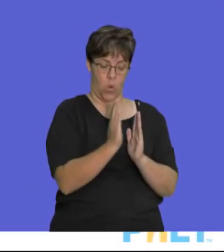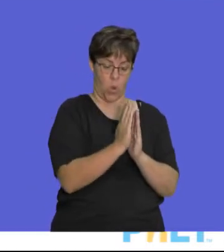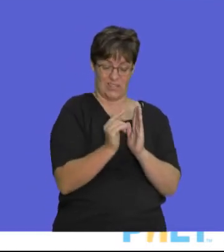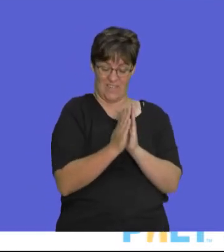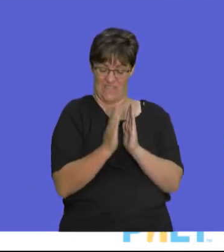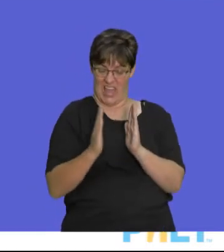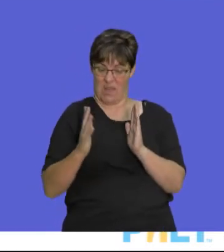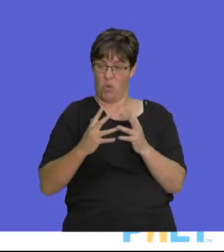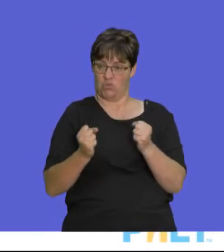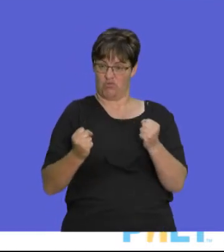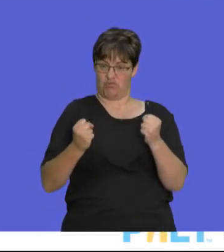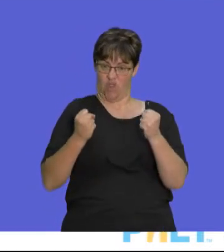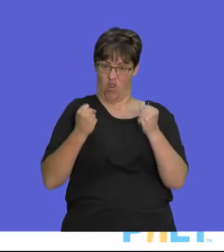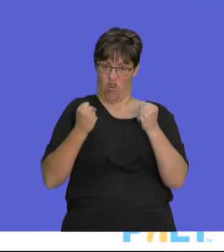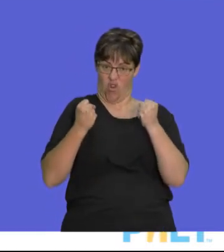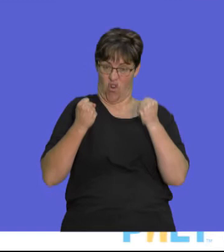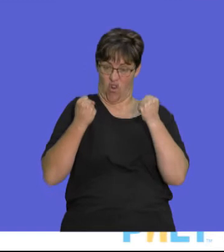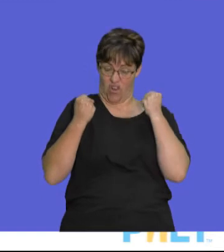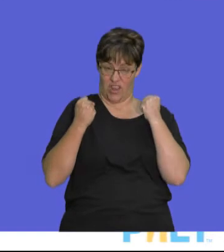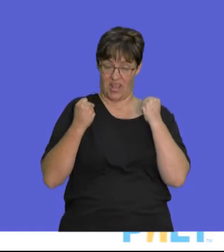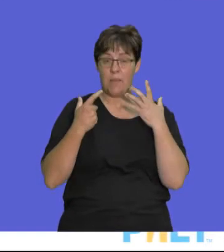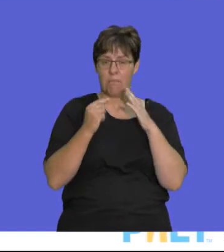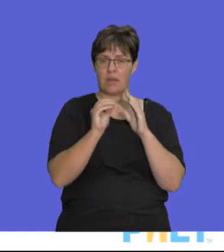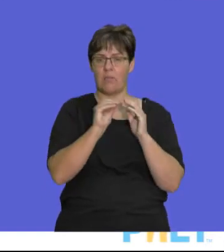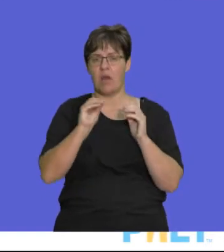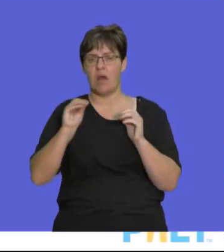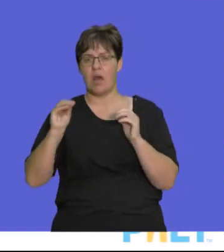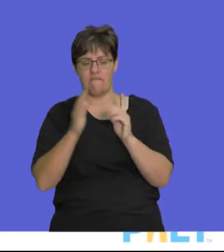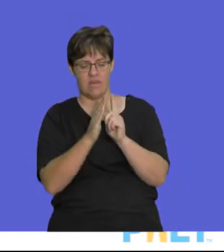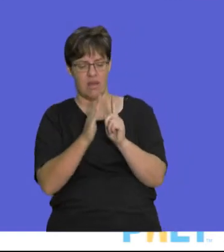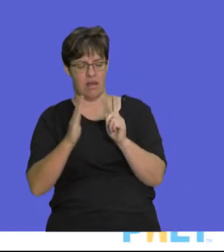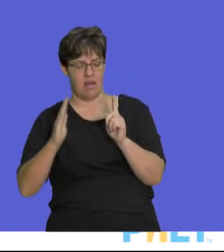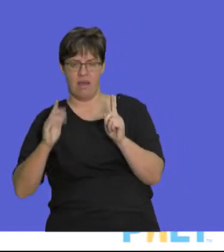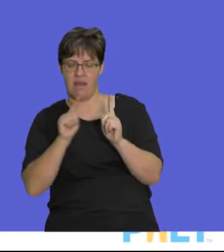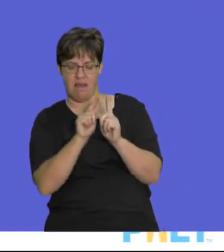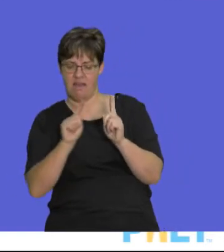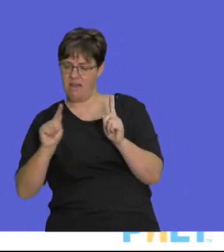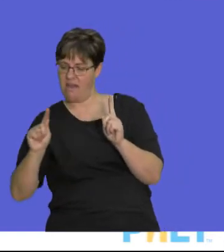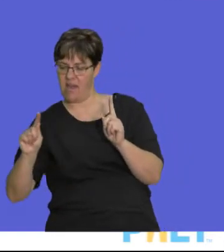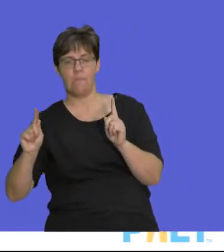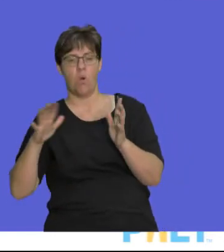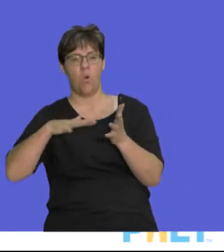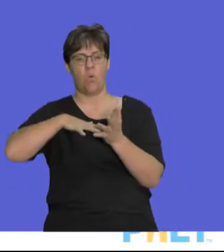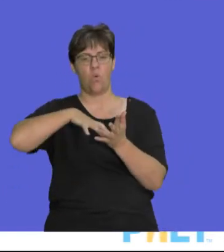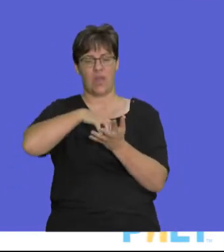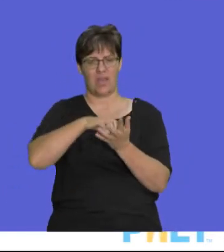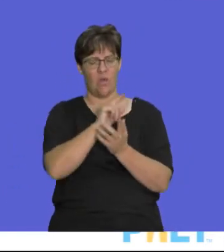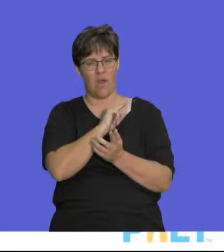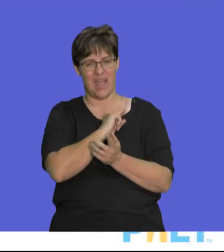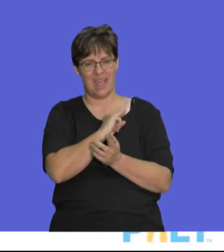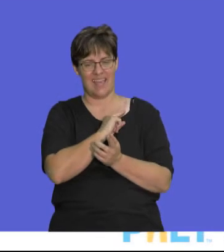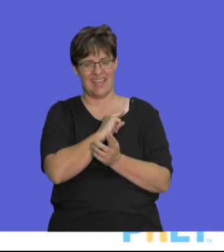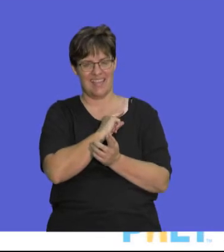unit charge closer. As you can see, as we move it closer, the force gets bigger. But as we move it away, further away, the field becomes